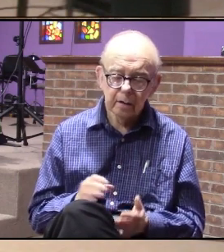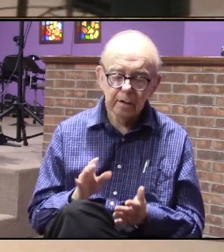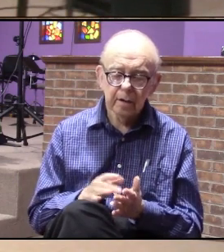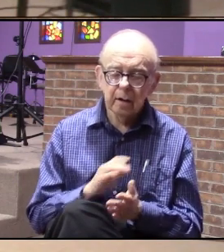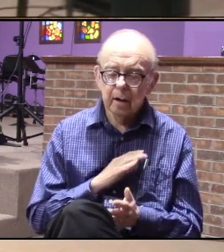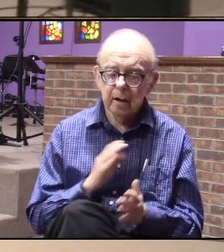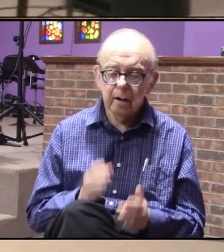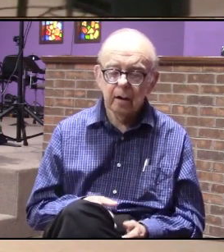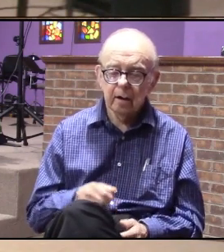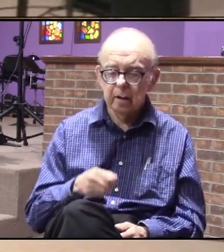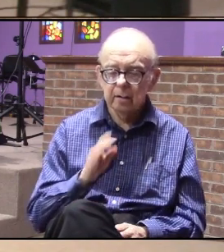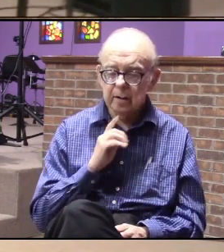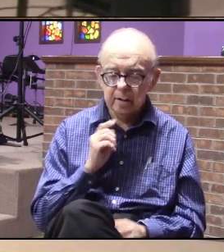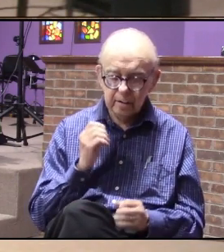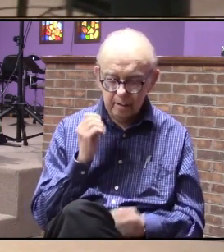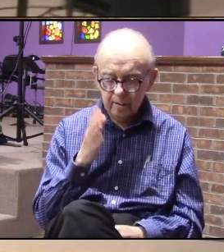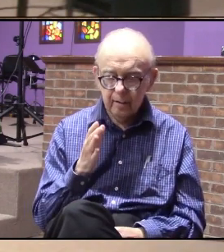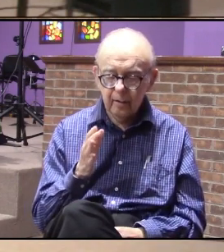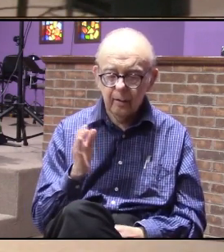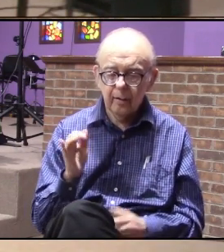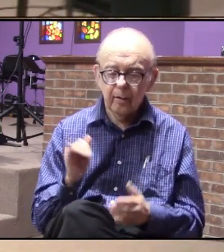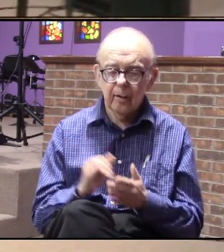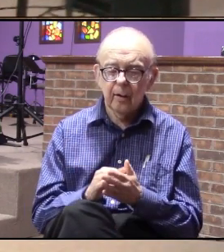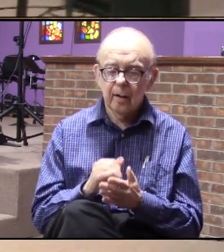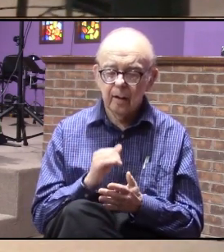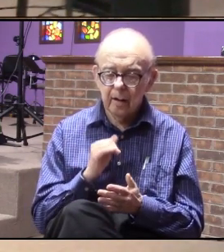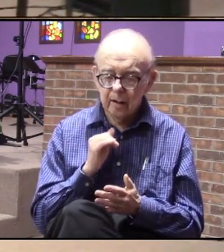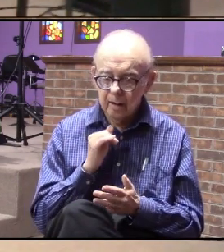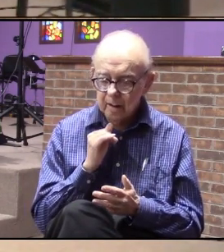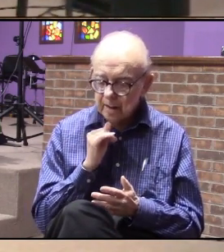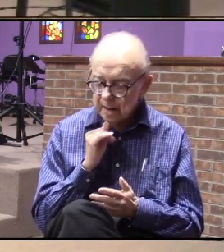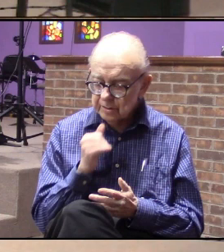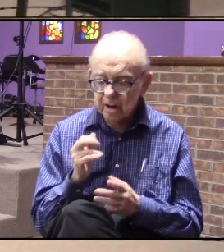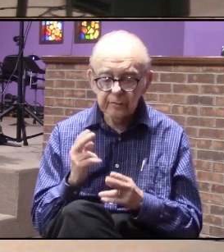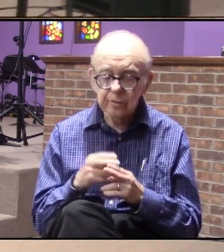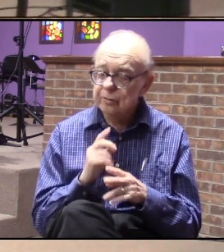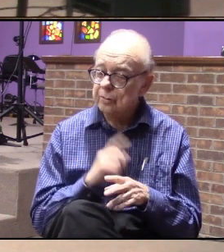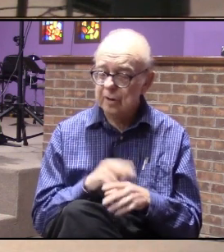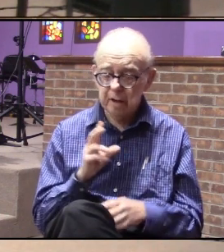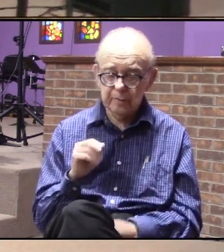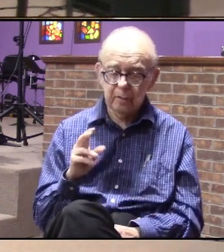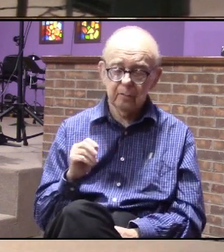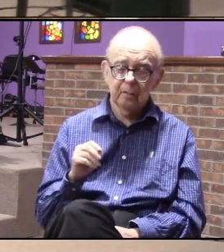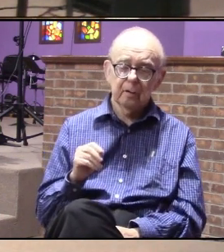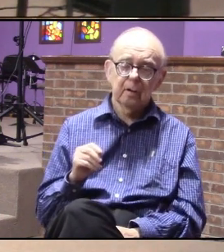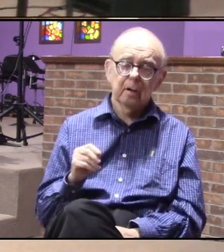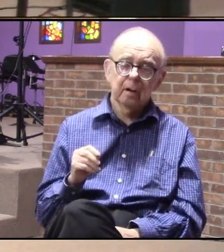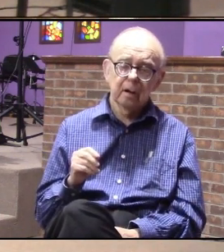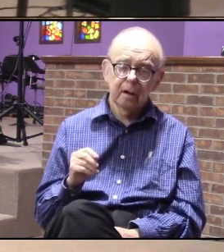Savior, God as our Father, that is not for a little while.